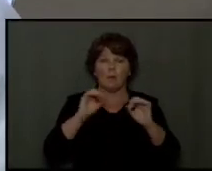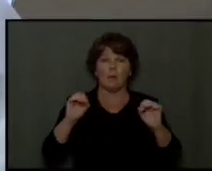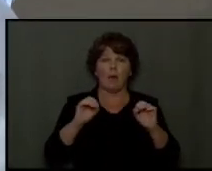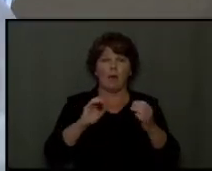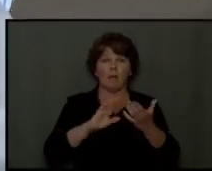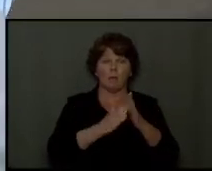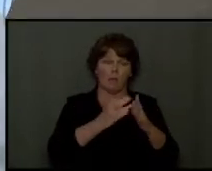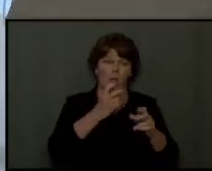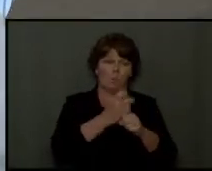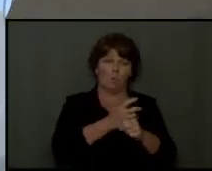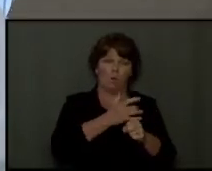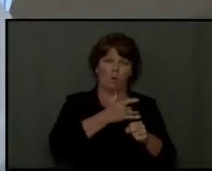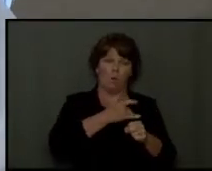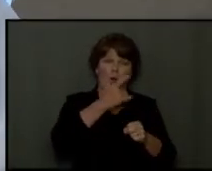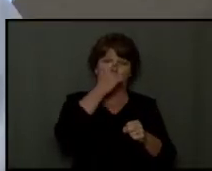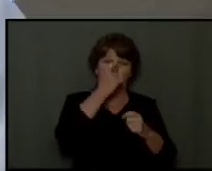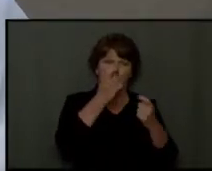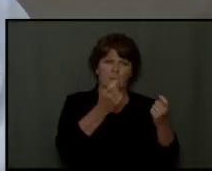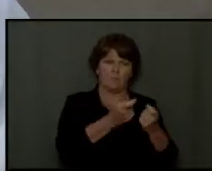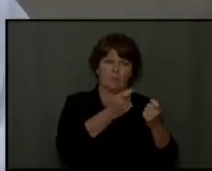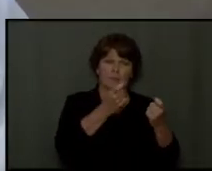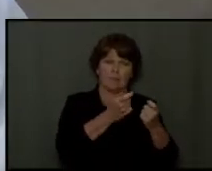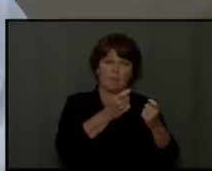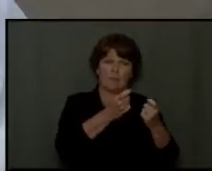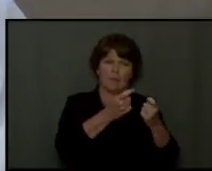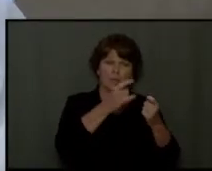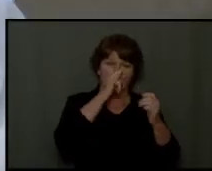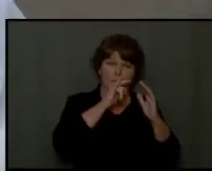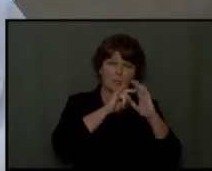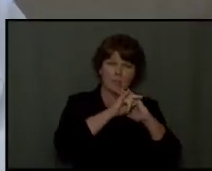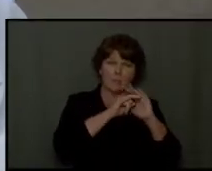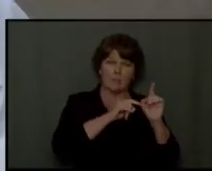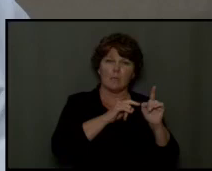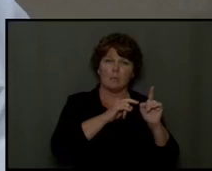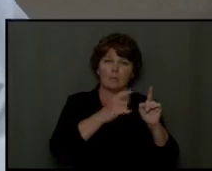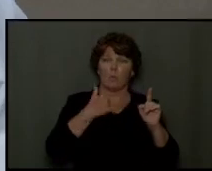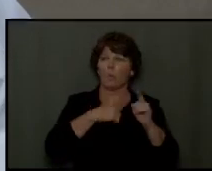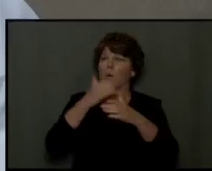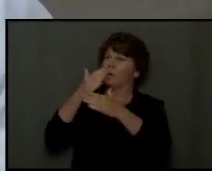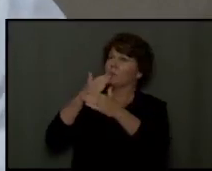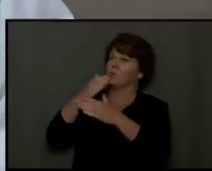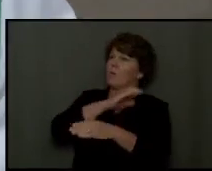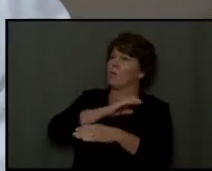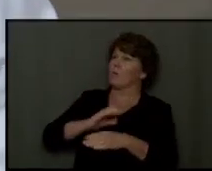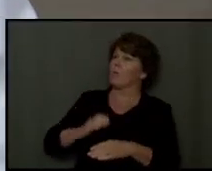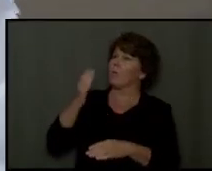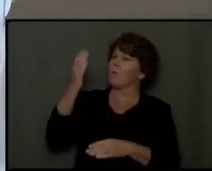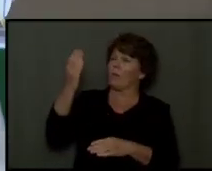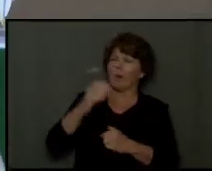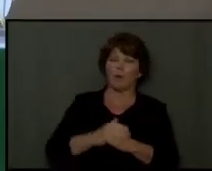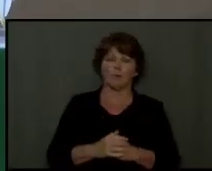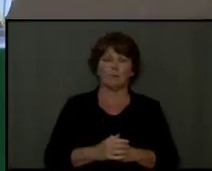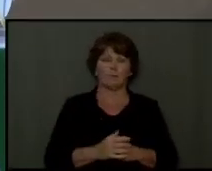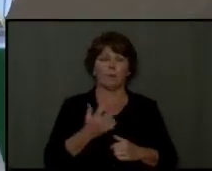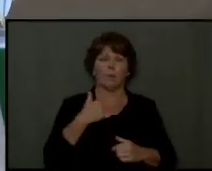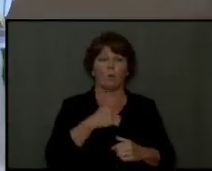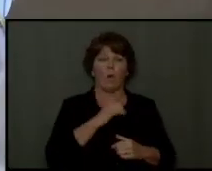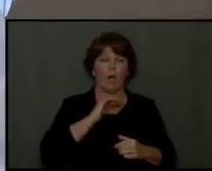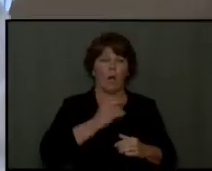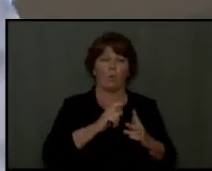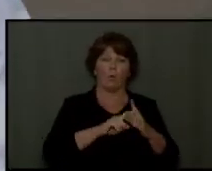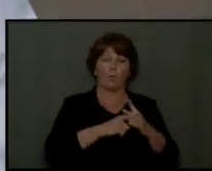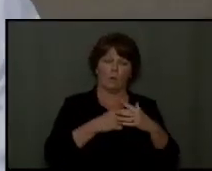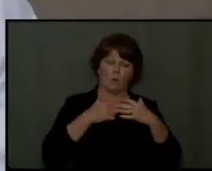hardened by the deceitfulness of sin. For we have come to share in Christ. If indeed we hold our original